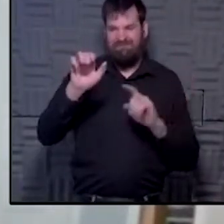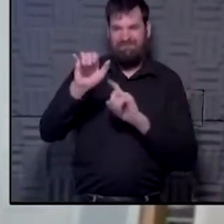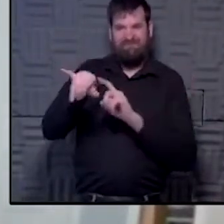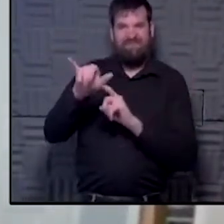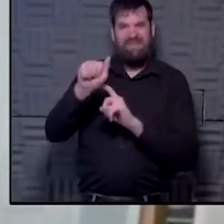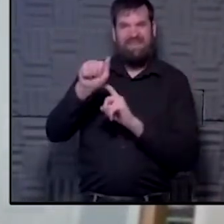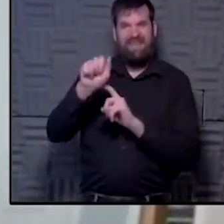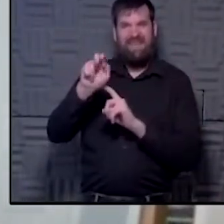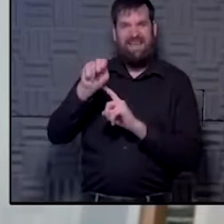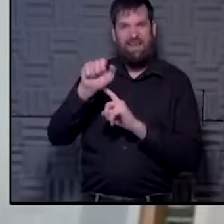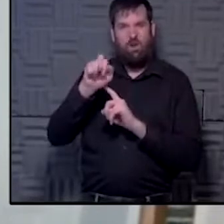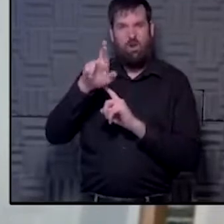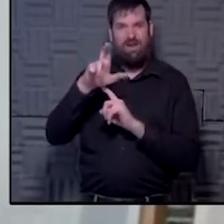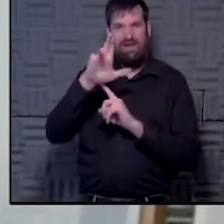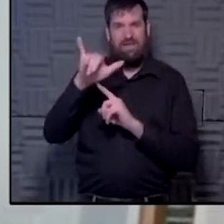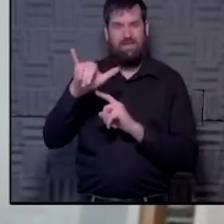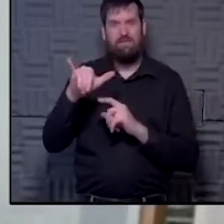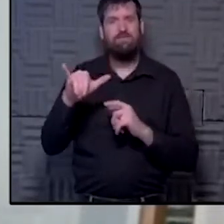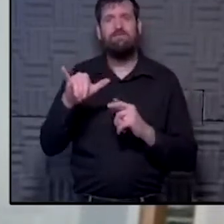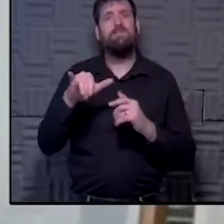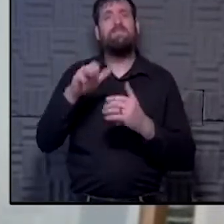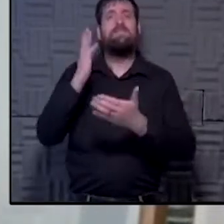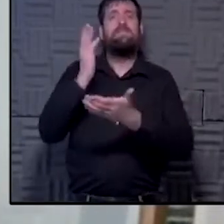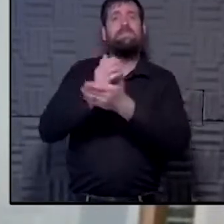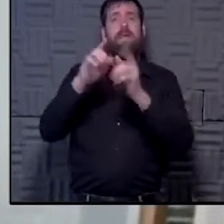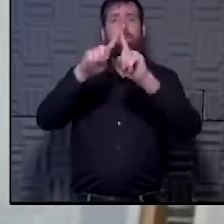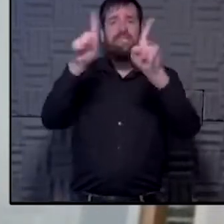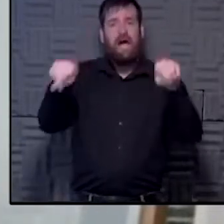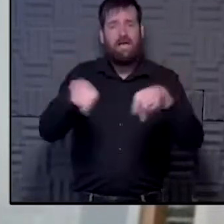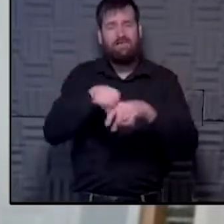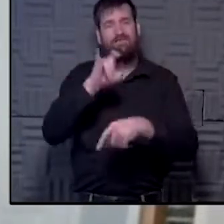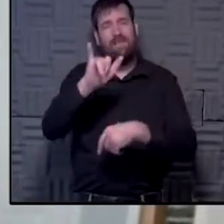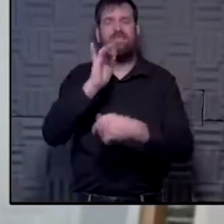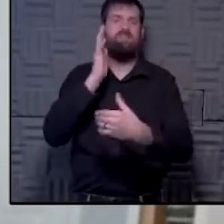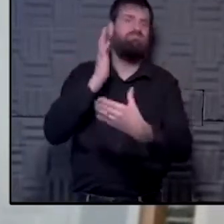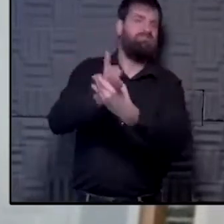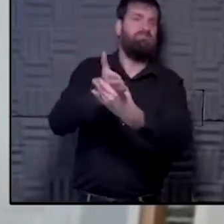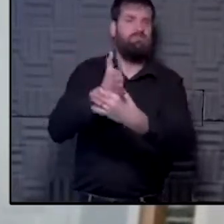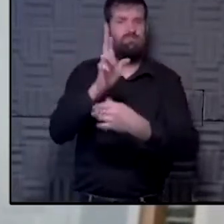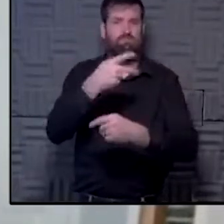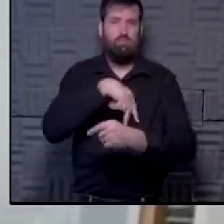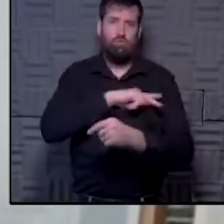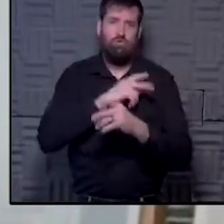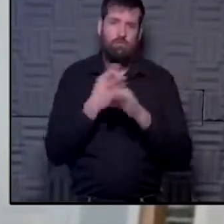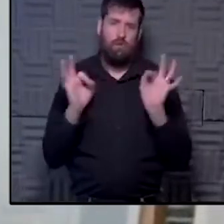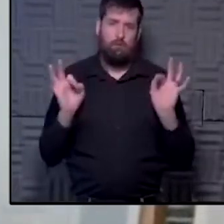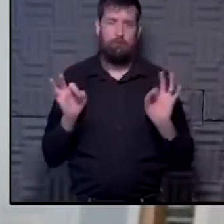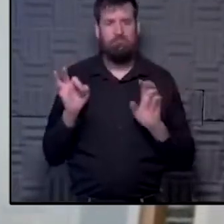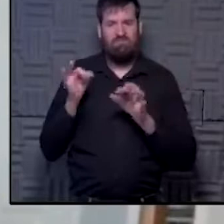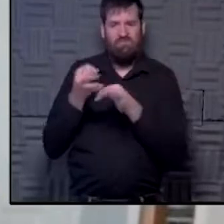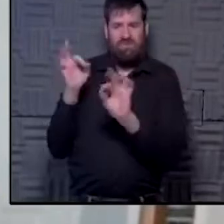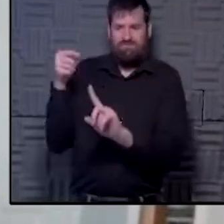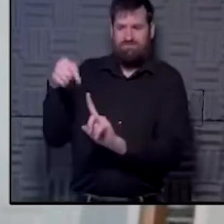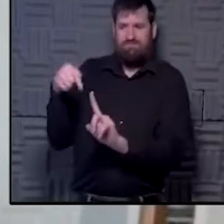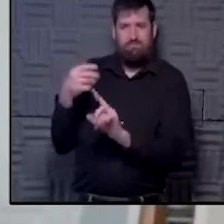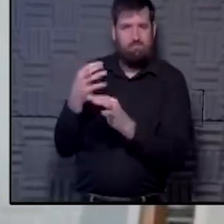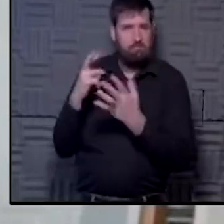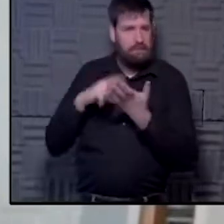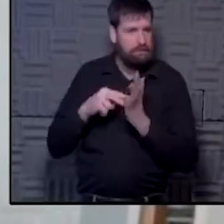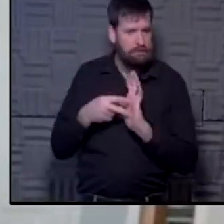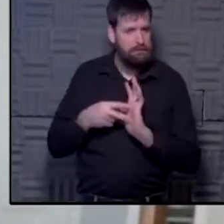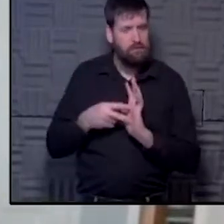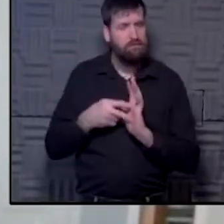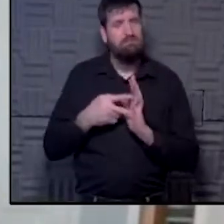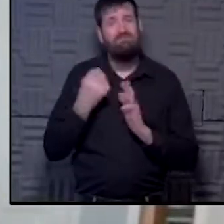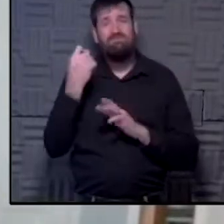get a stop sign is an infringement on your personal freedom. So let's be real about what freedom means, and it always carries with it